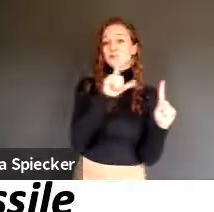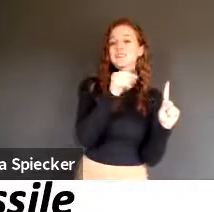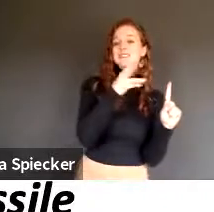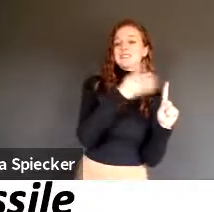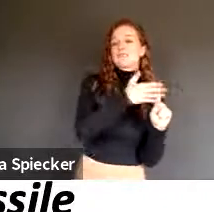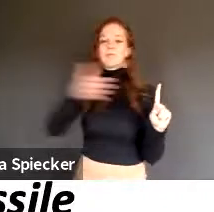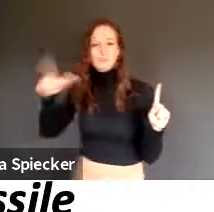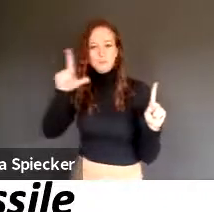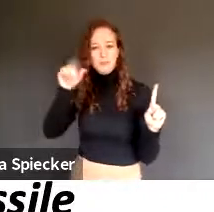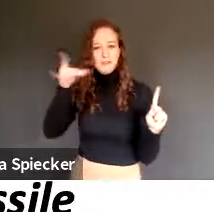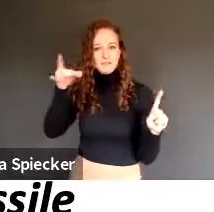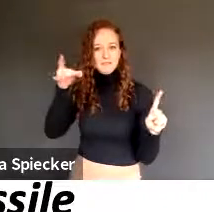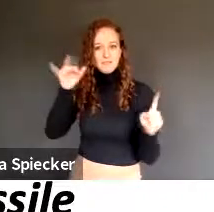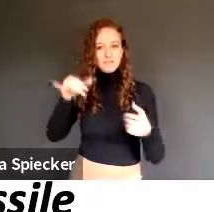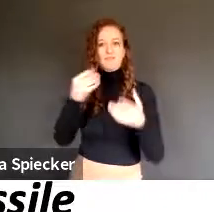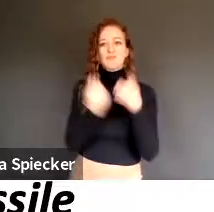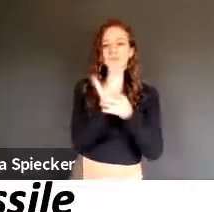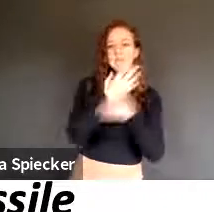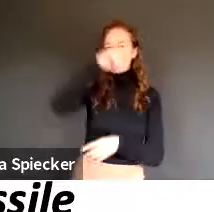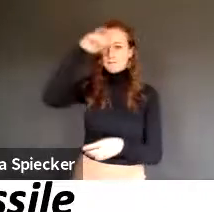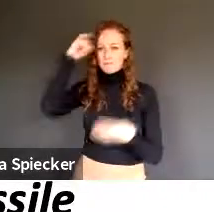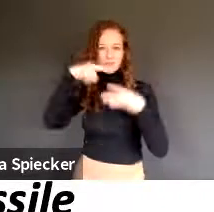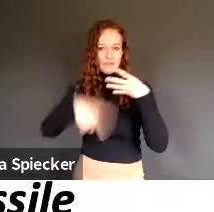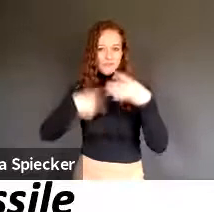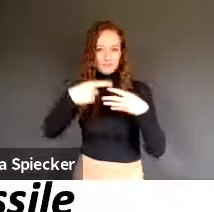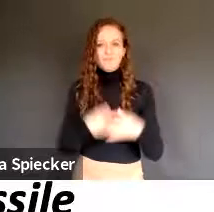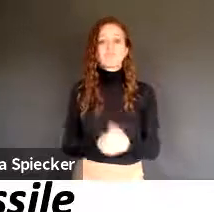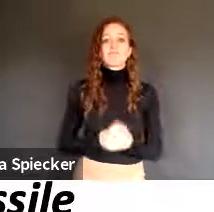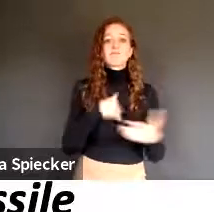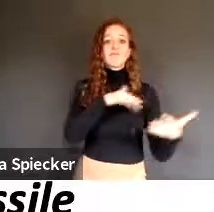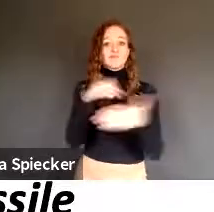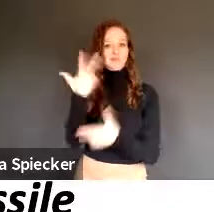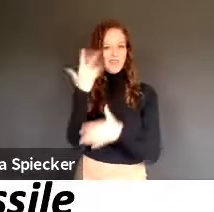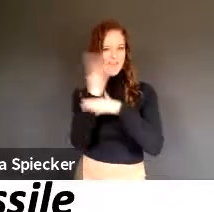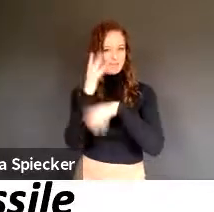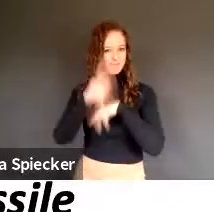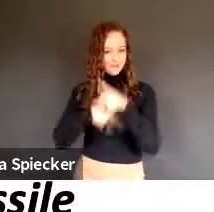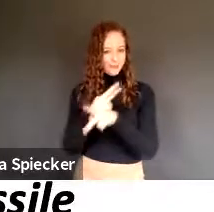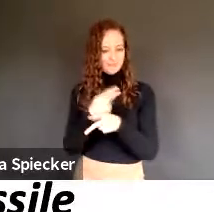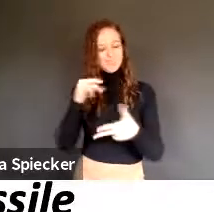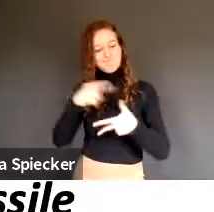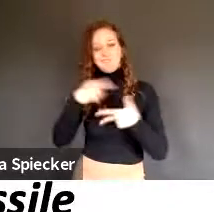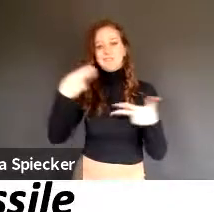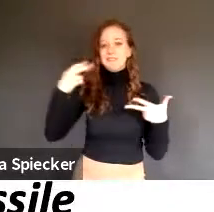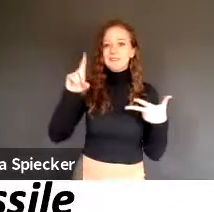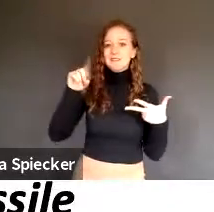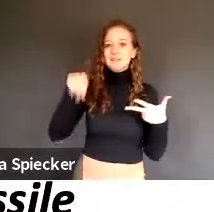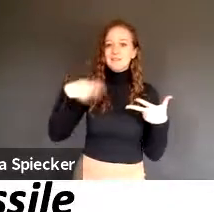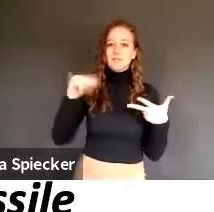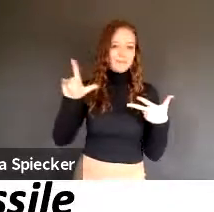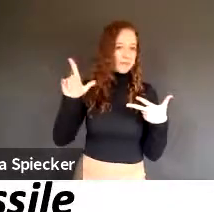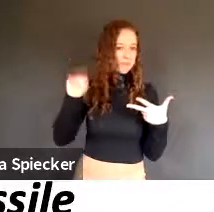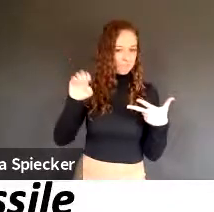So this project, I ran this study for 3 years from 2016 to 2018 during the spring and summer season.